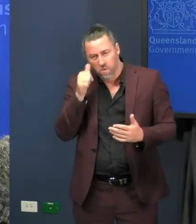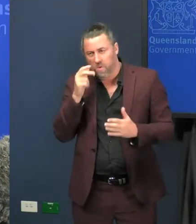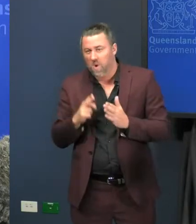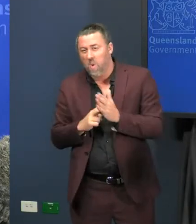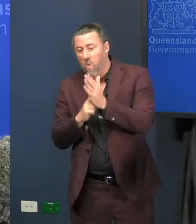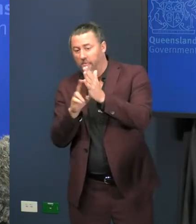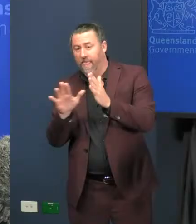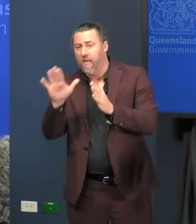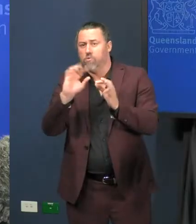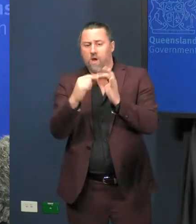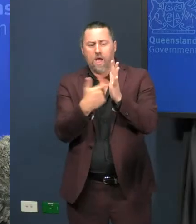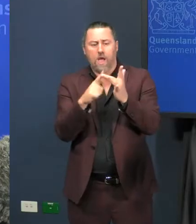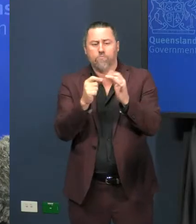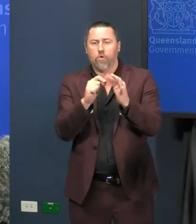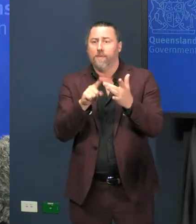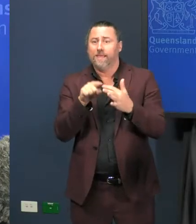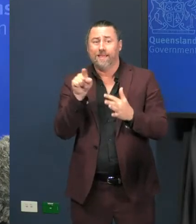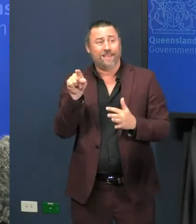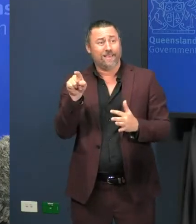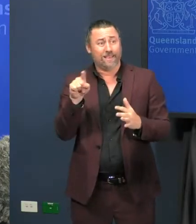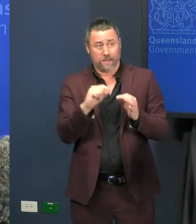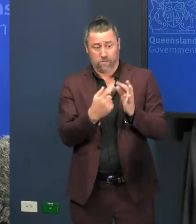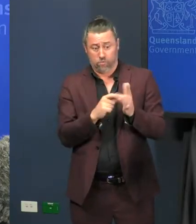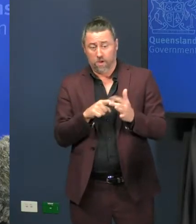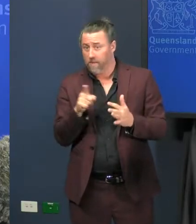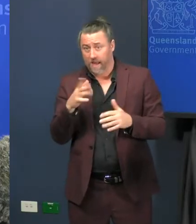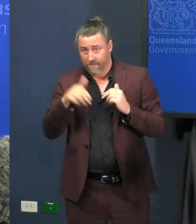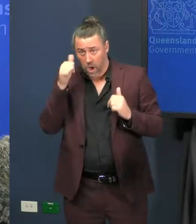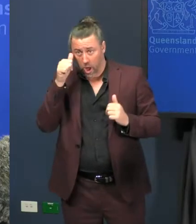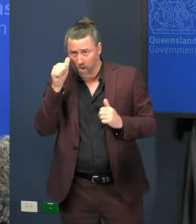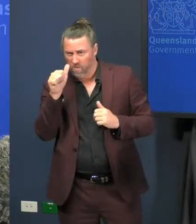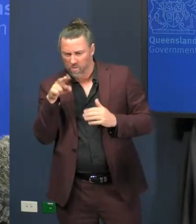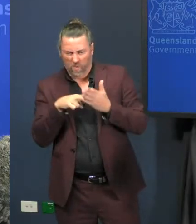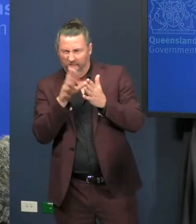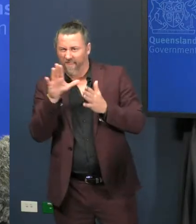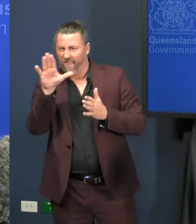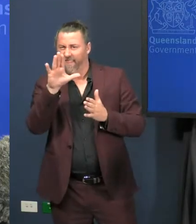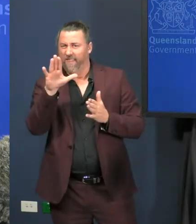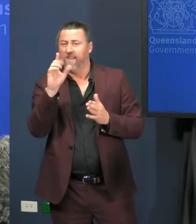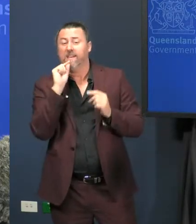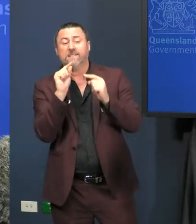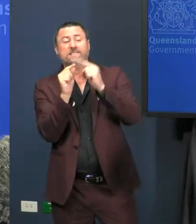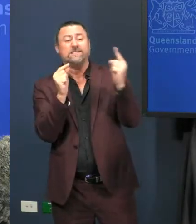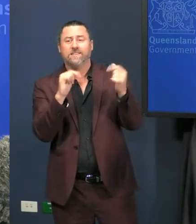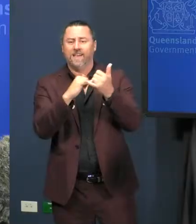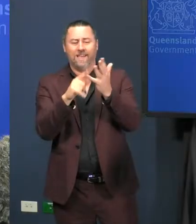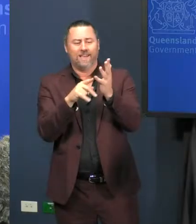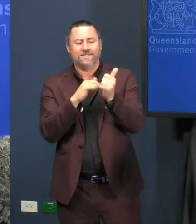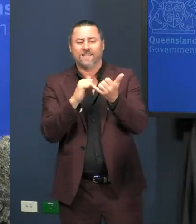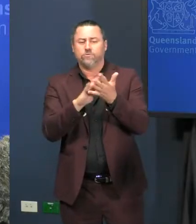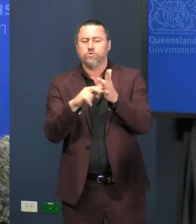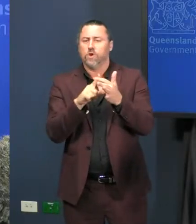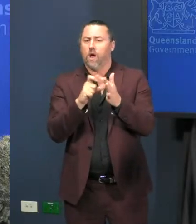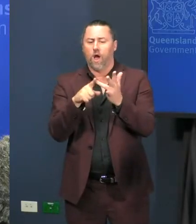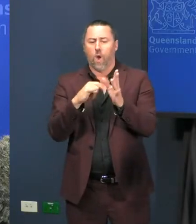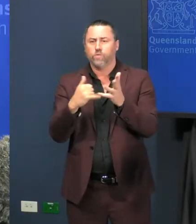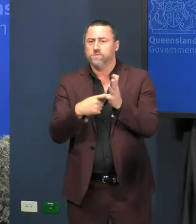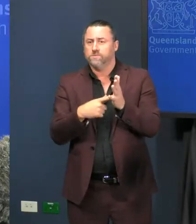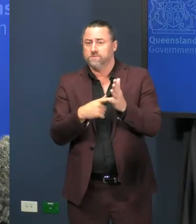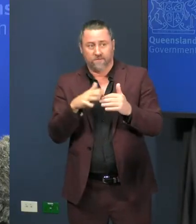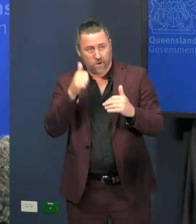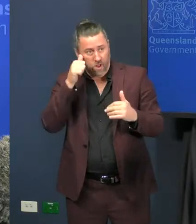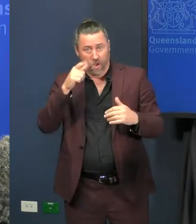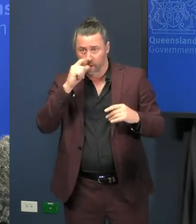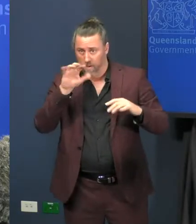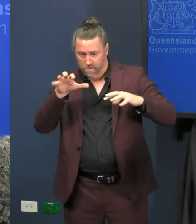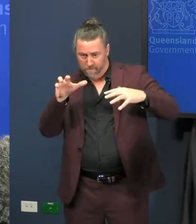Bribie, for that the area of inundation and the area of erosion to expand, and that